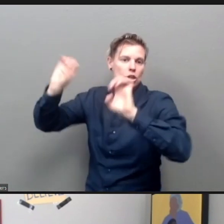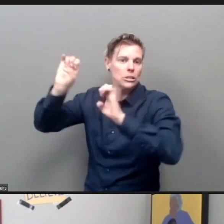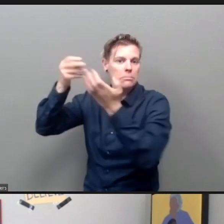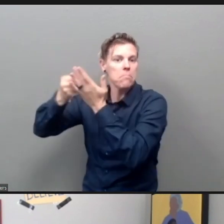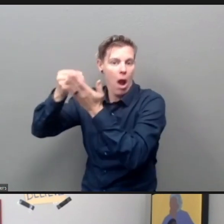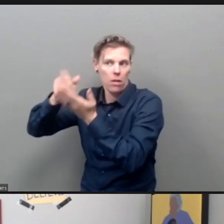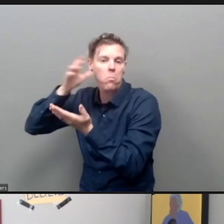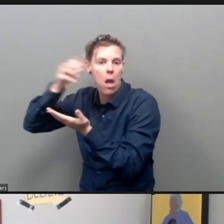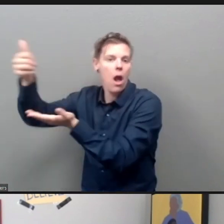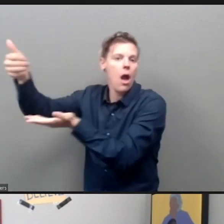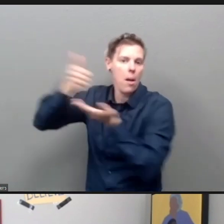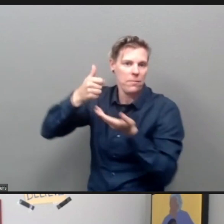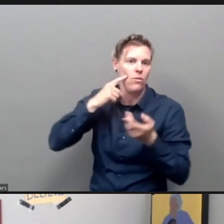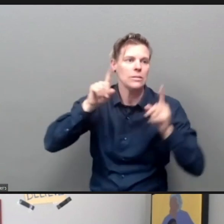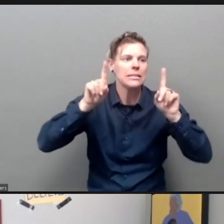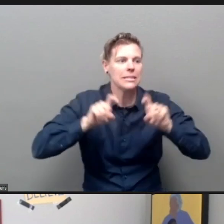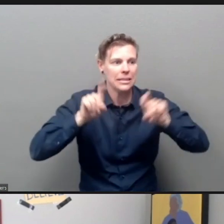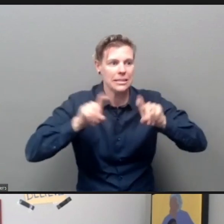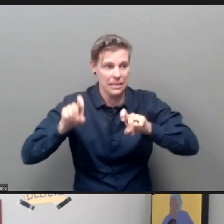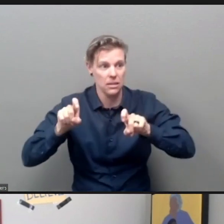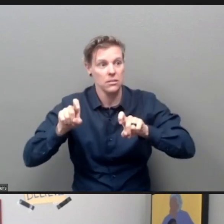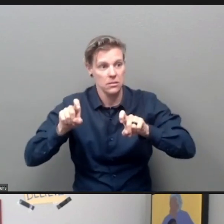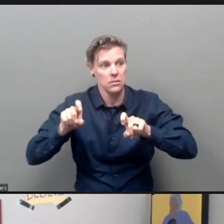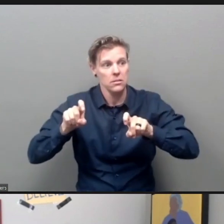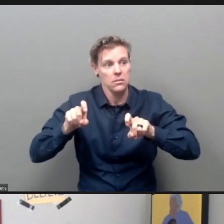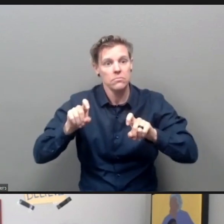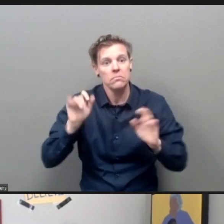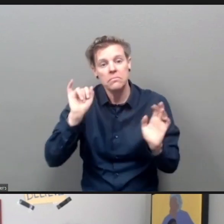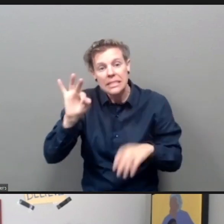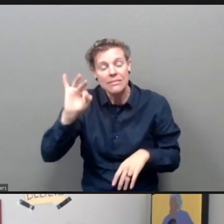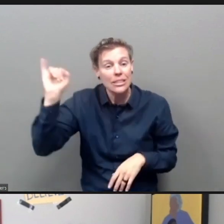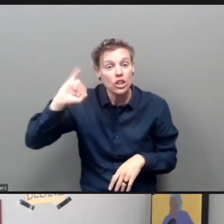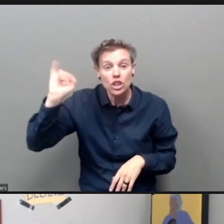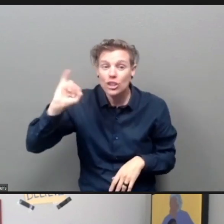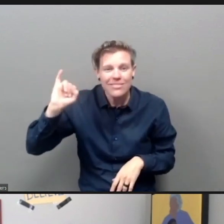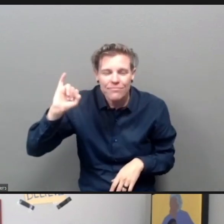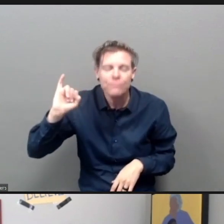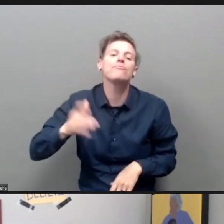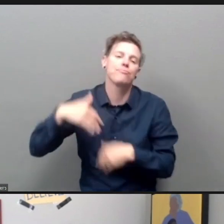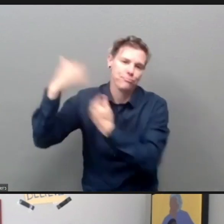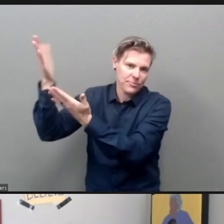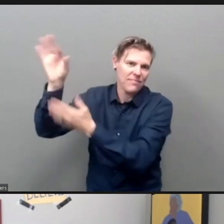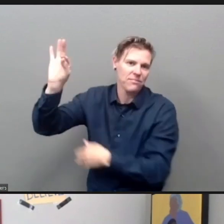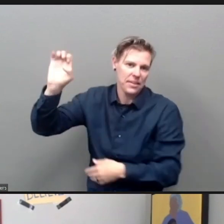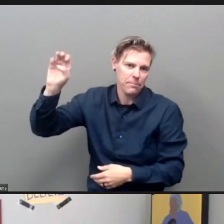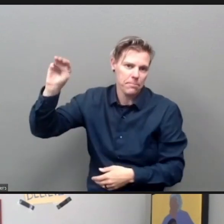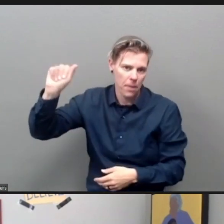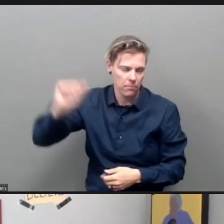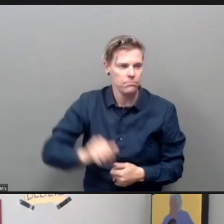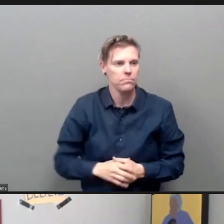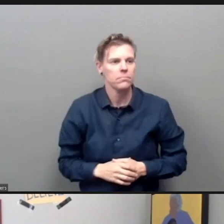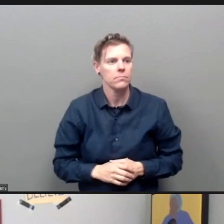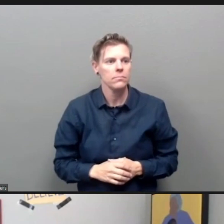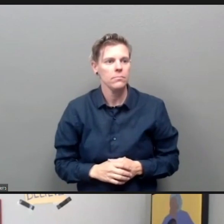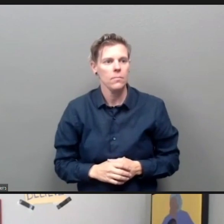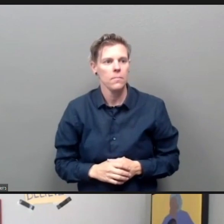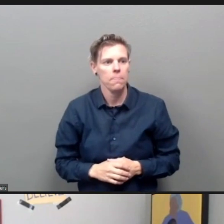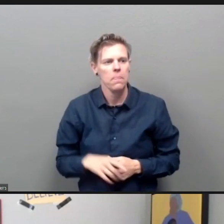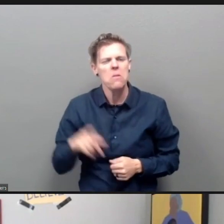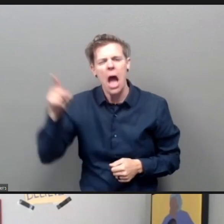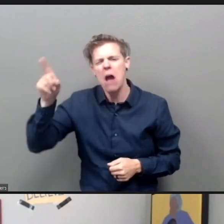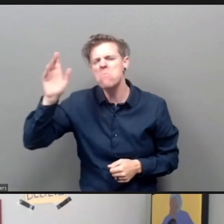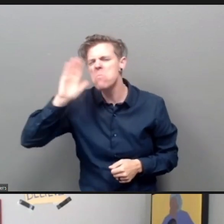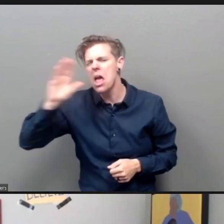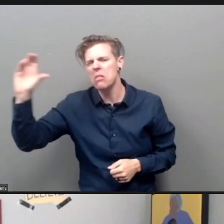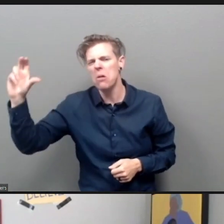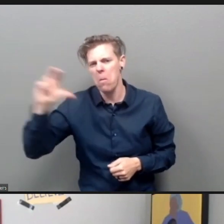insurance doesn't cover it in almost every single situation. And that could apply here as